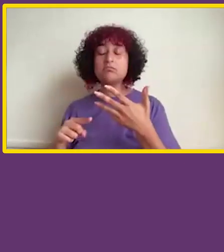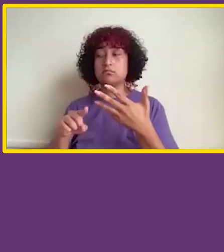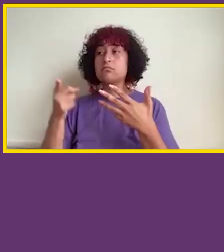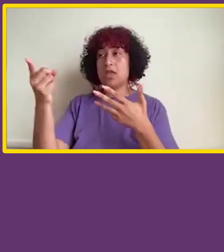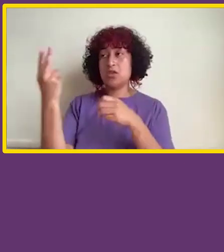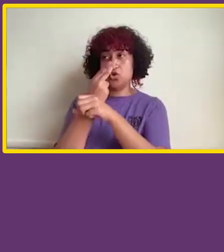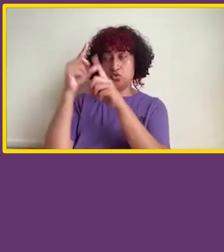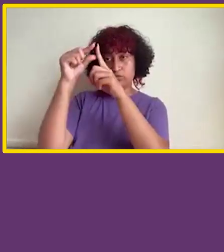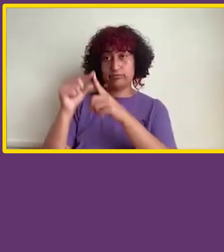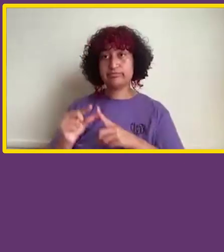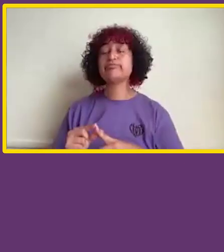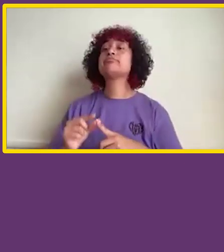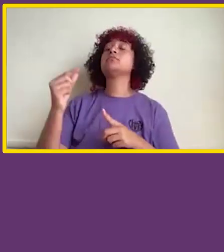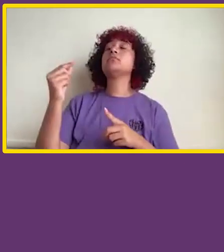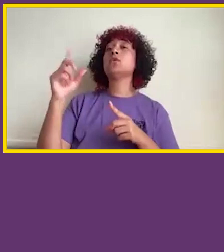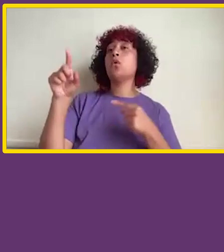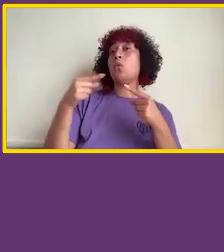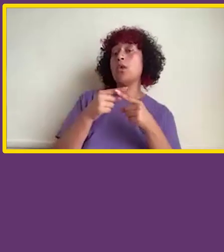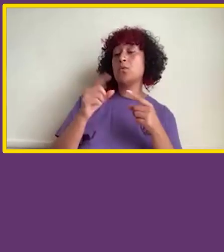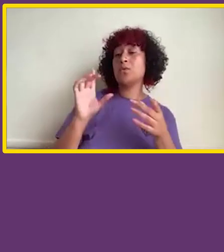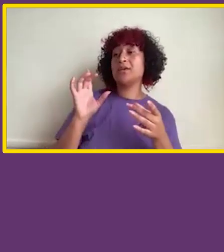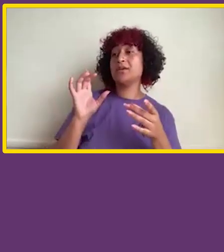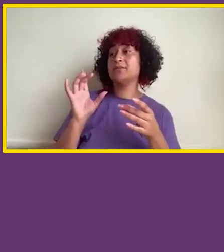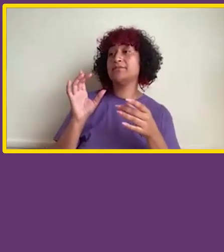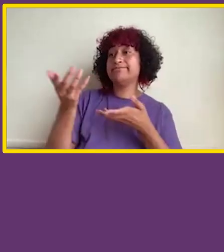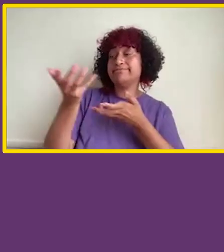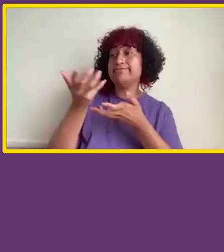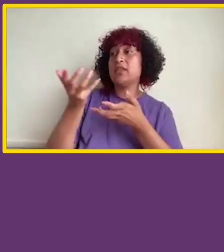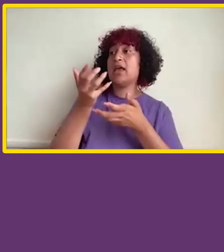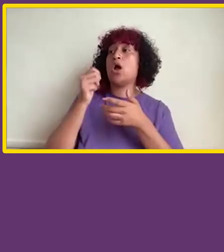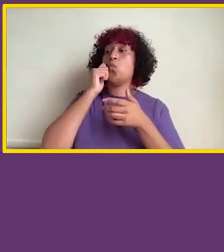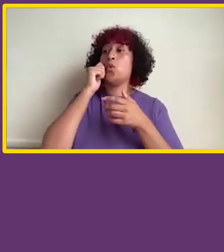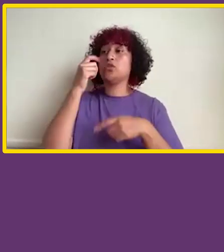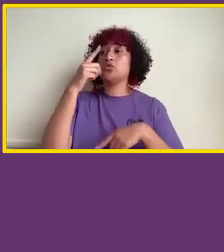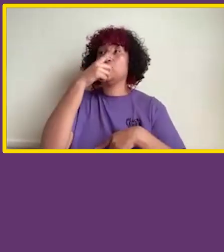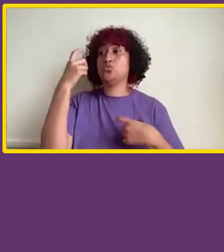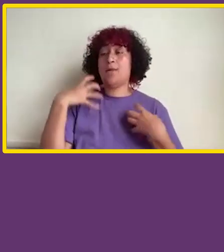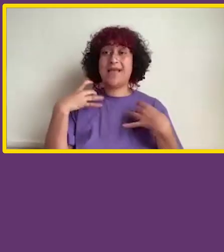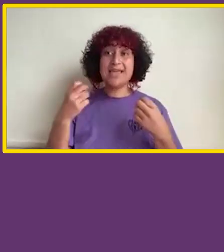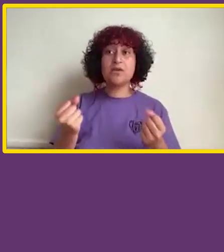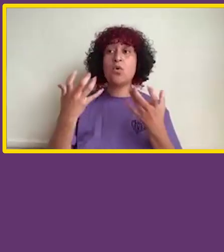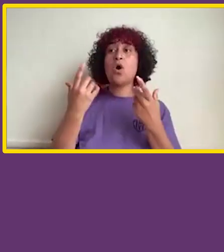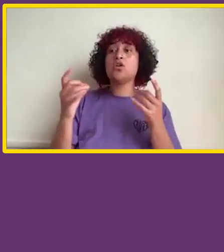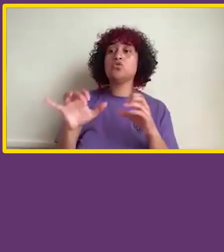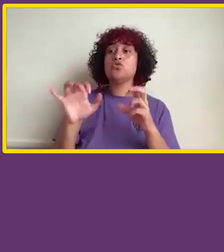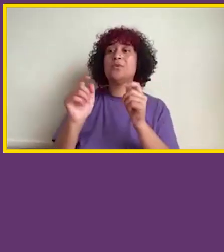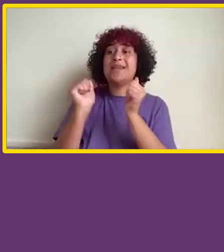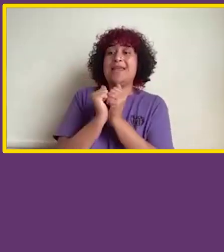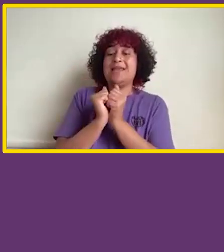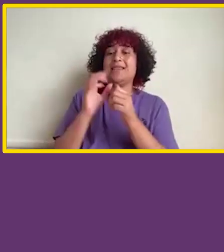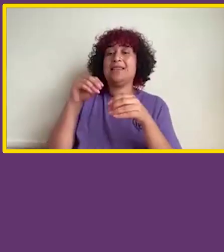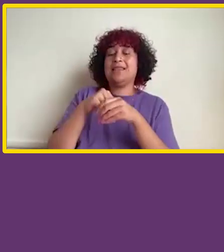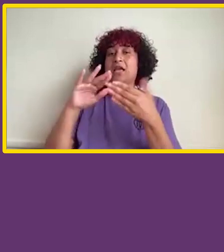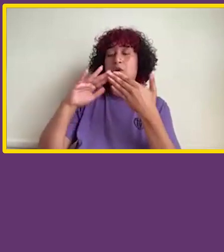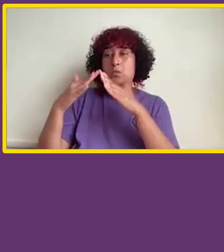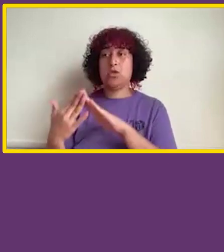want to do it in a community space that is like ourselves. Because if Black women have to be exposed to other women